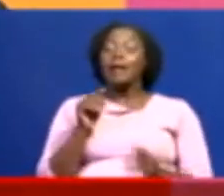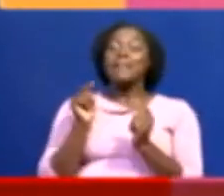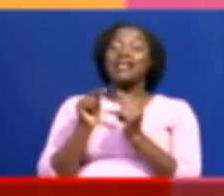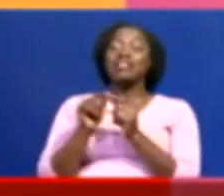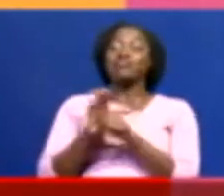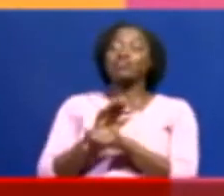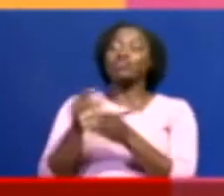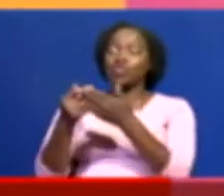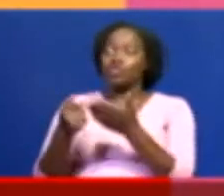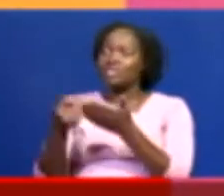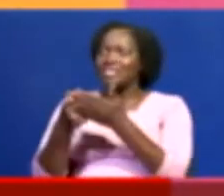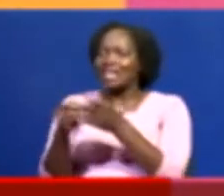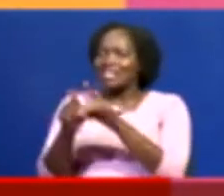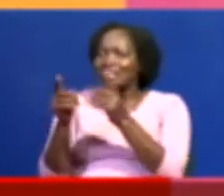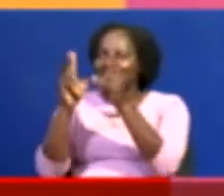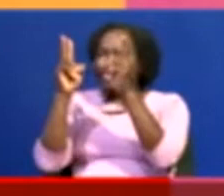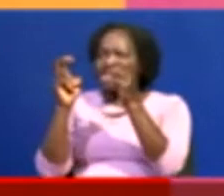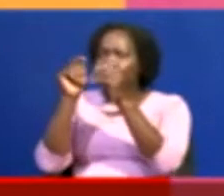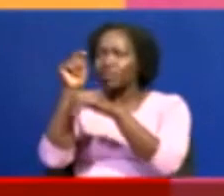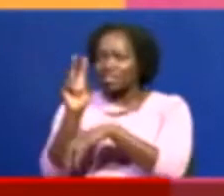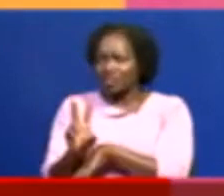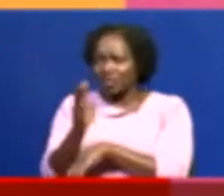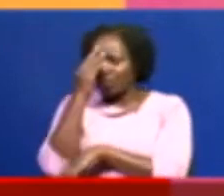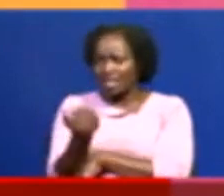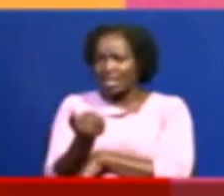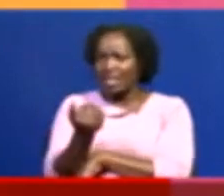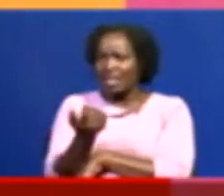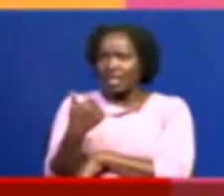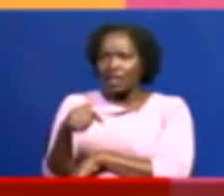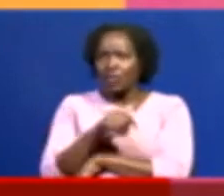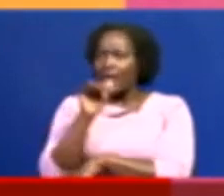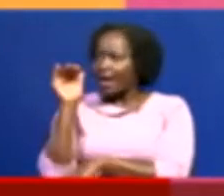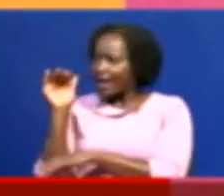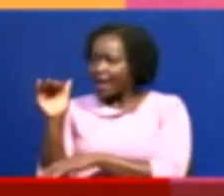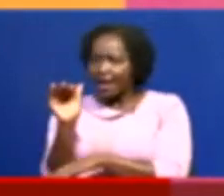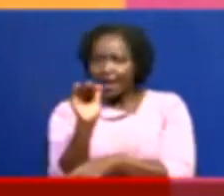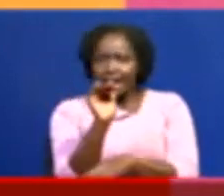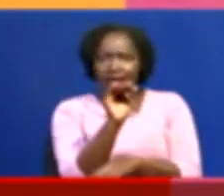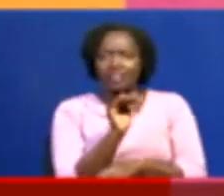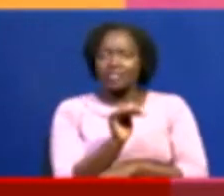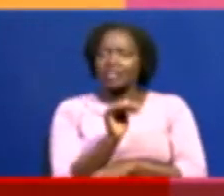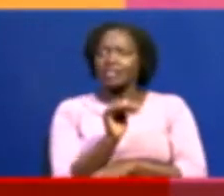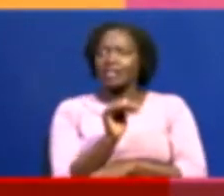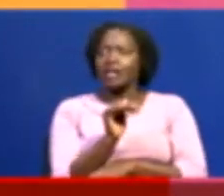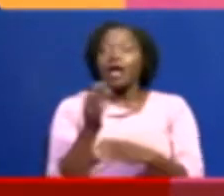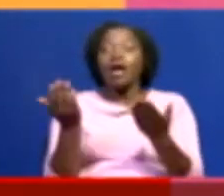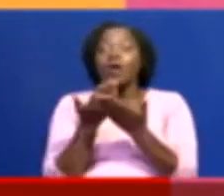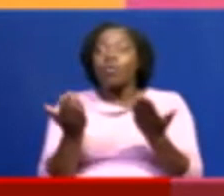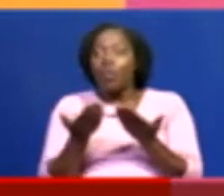have to discuss such issues on TV okay. because we are asking ourselves, where